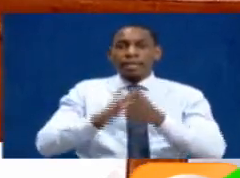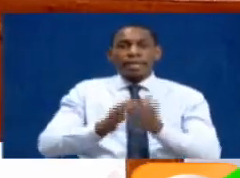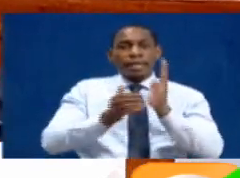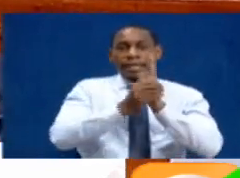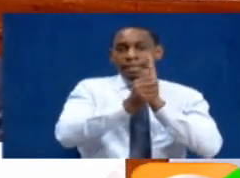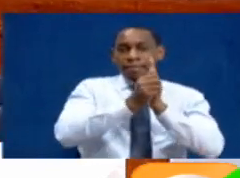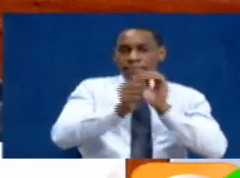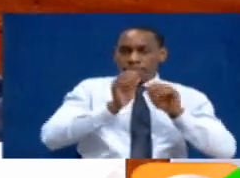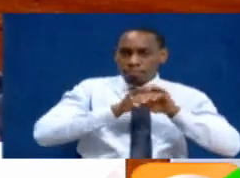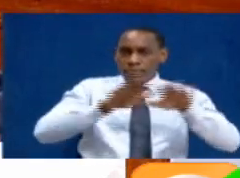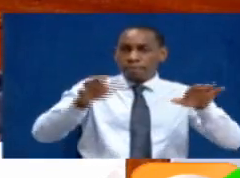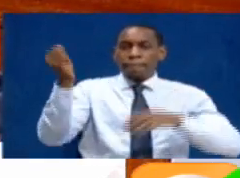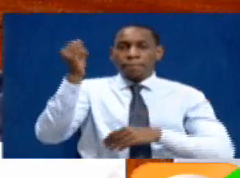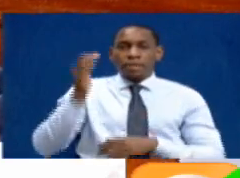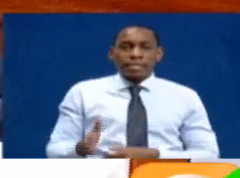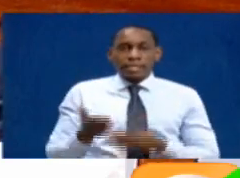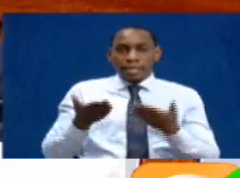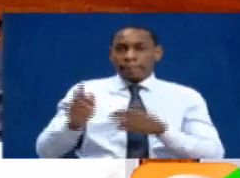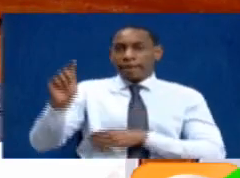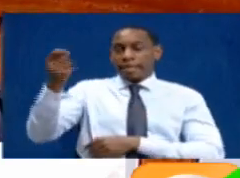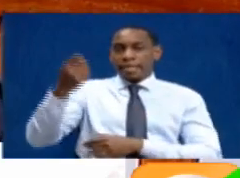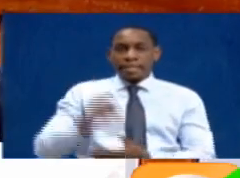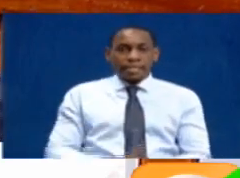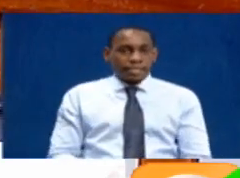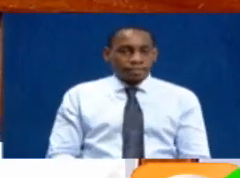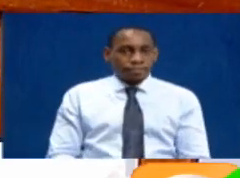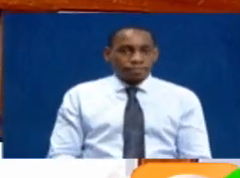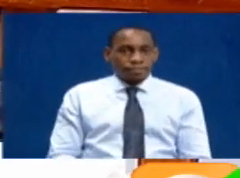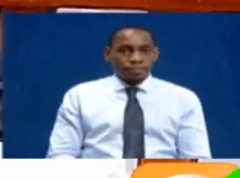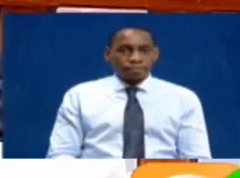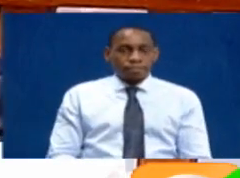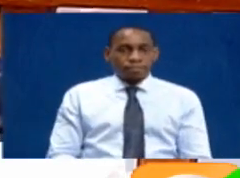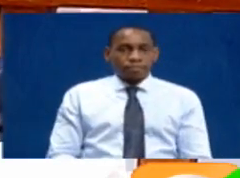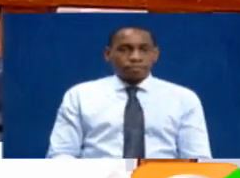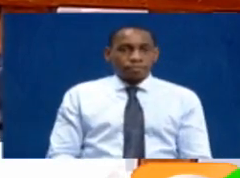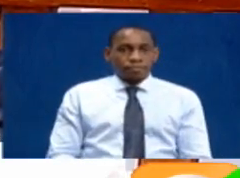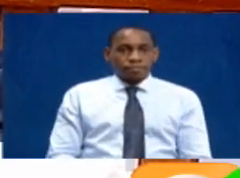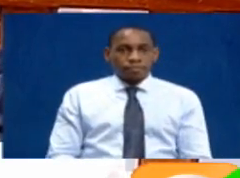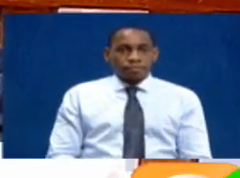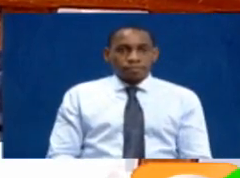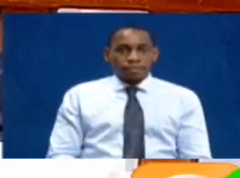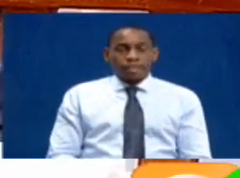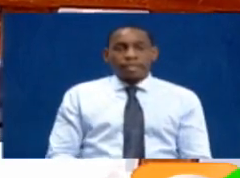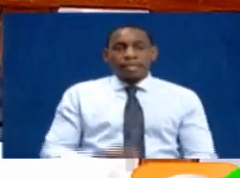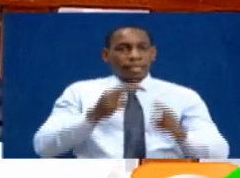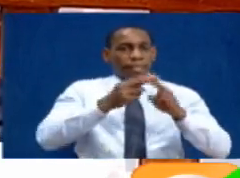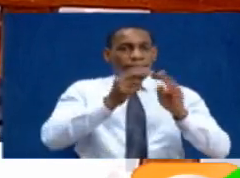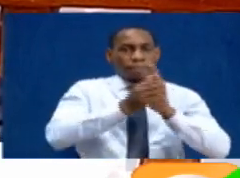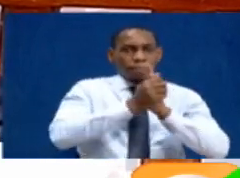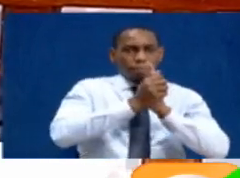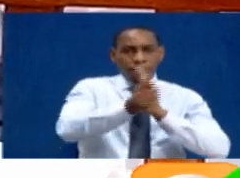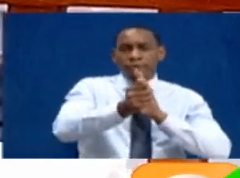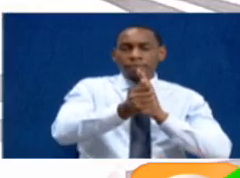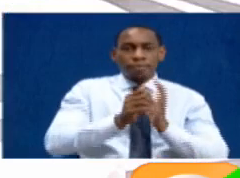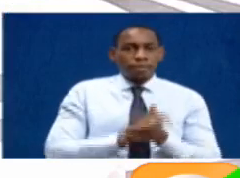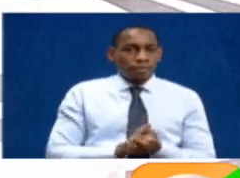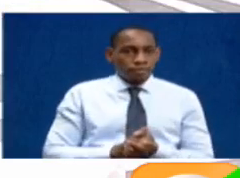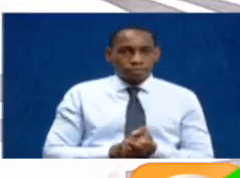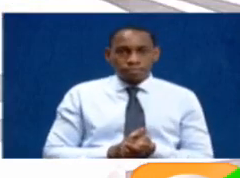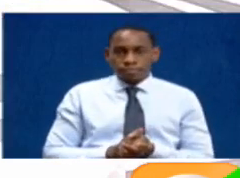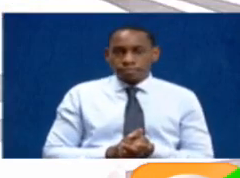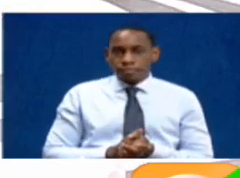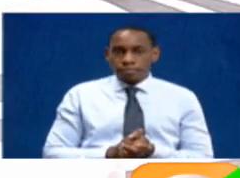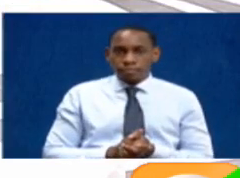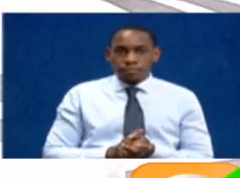popular politician in this country. Okay, so James Seronei. So are popular leaders. So what is the